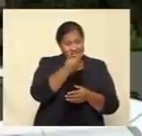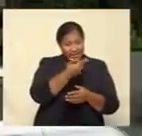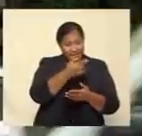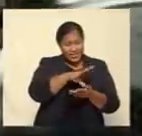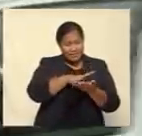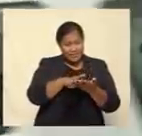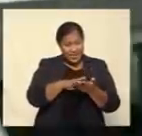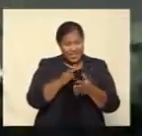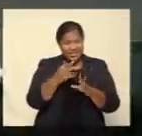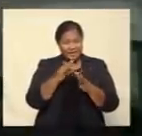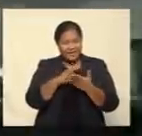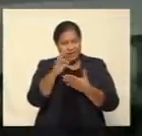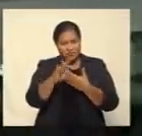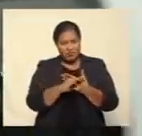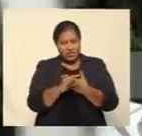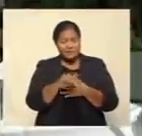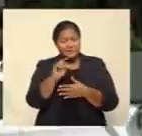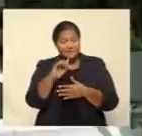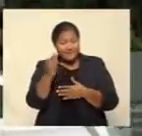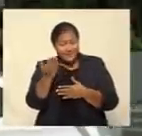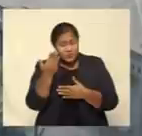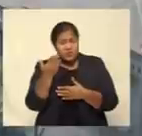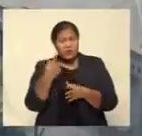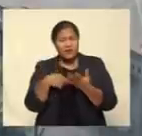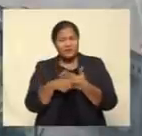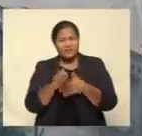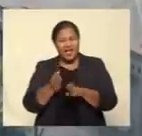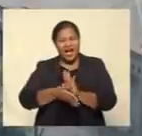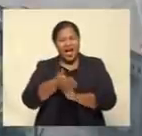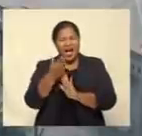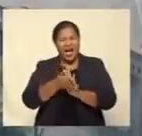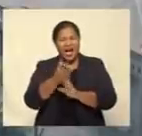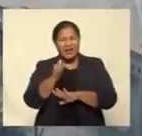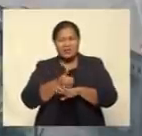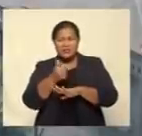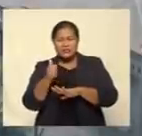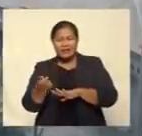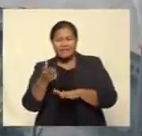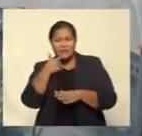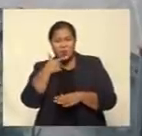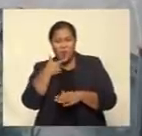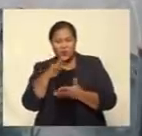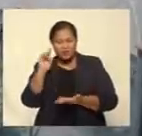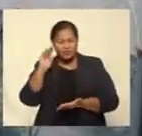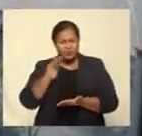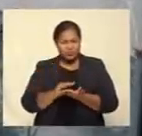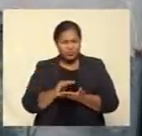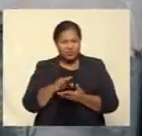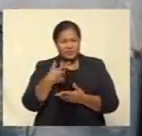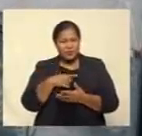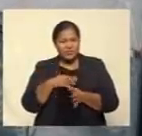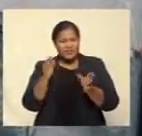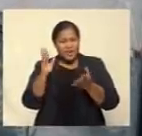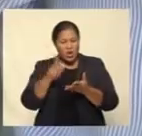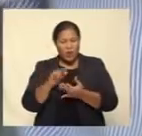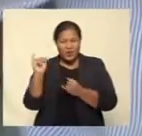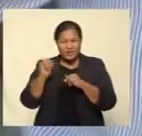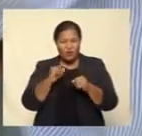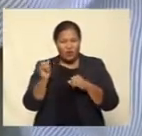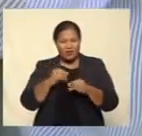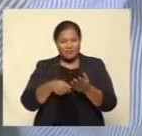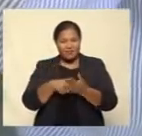in February. This resulted from high external government loan drawdowns, lower import payments and other receipts.